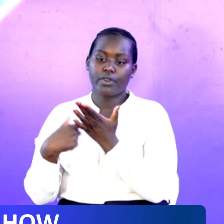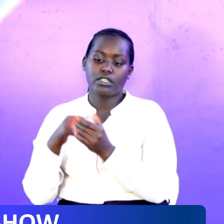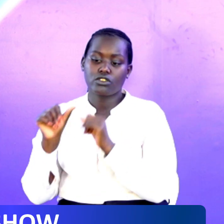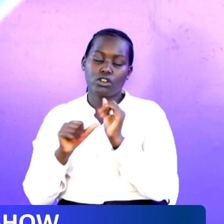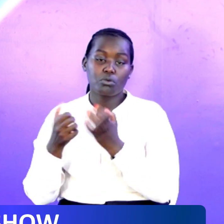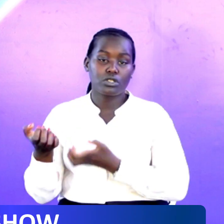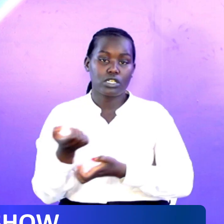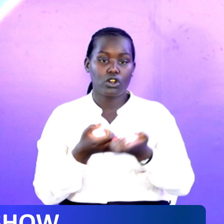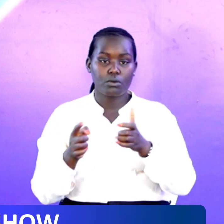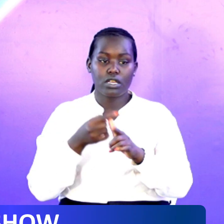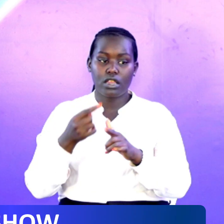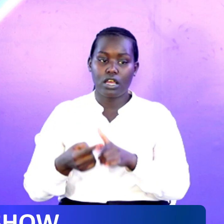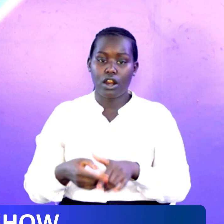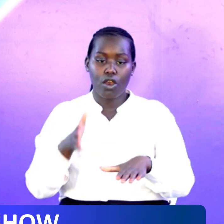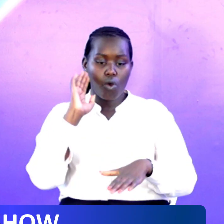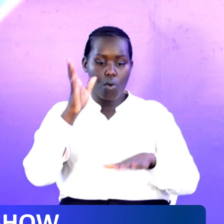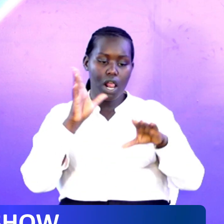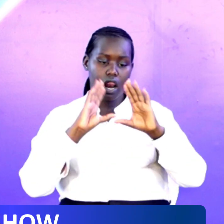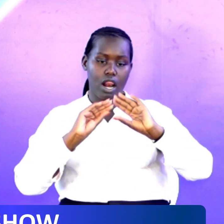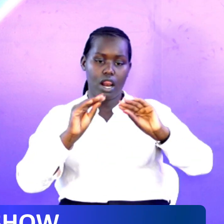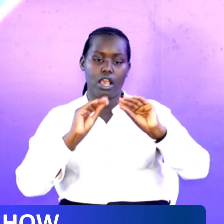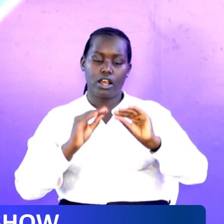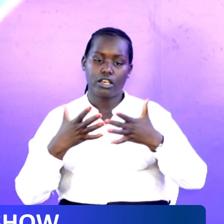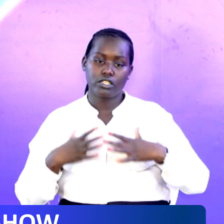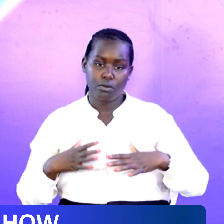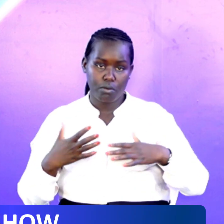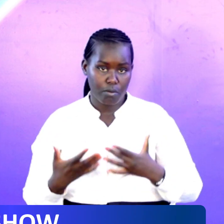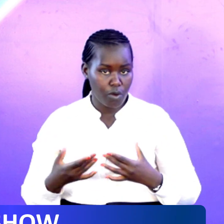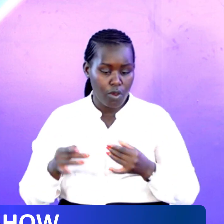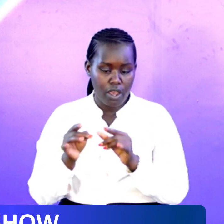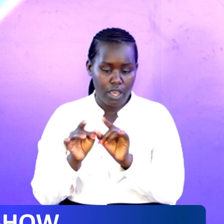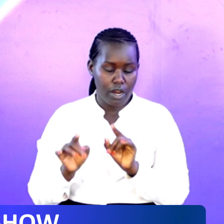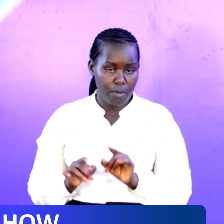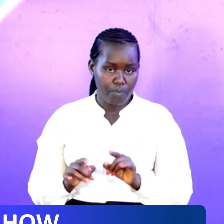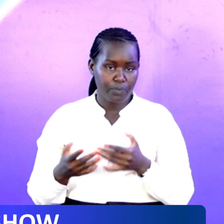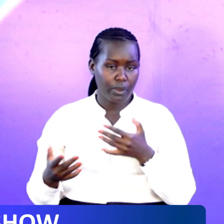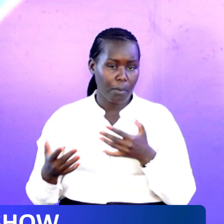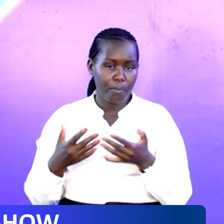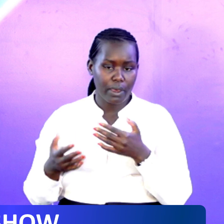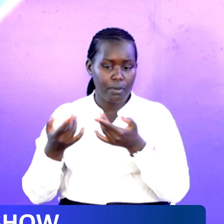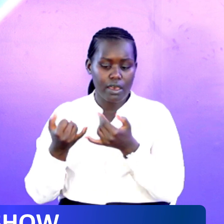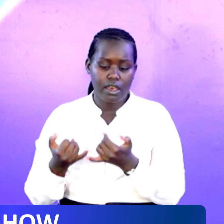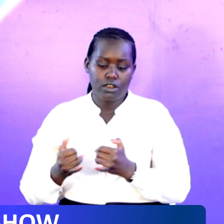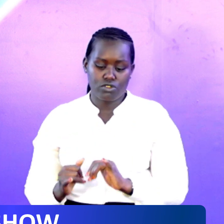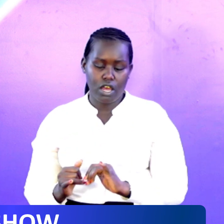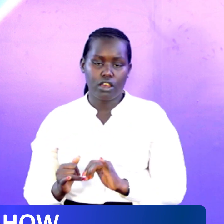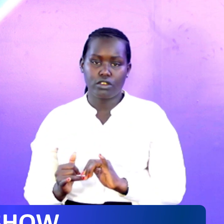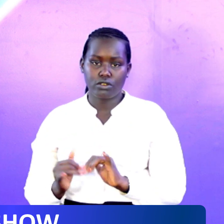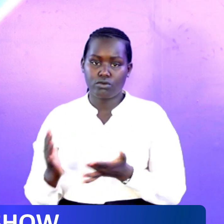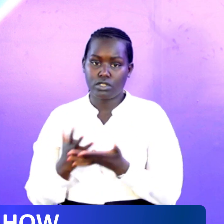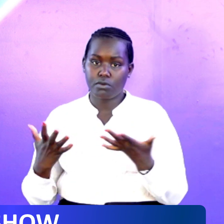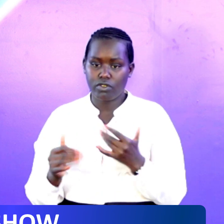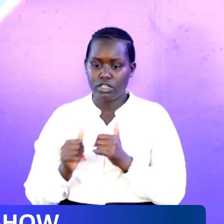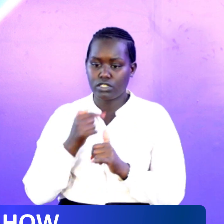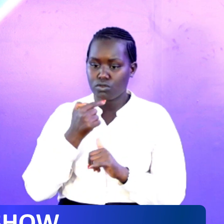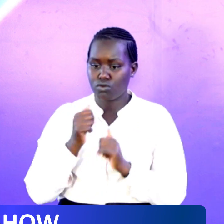Yes. And I will educate people Yeah. and maybe try to falsify some of the things he said on